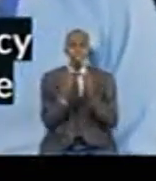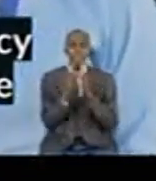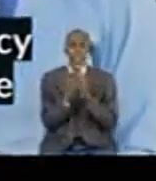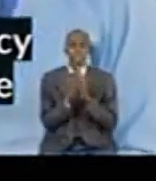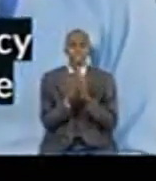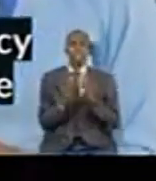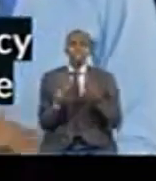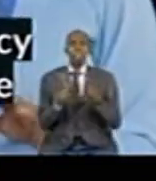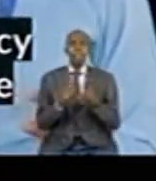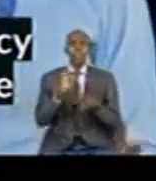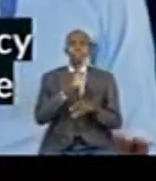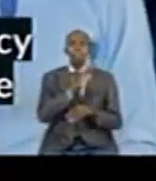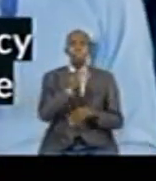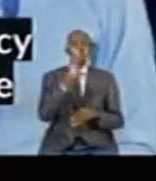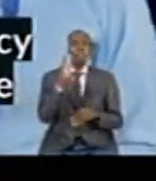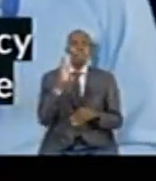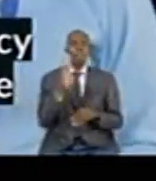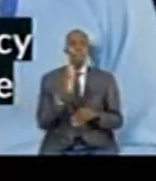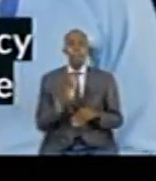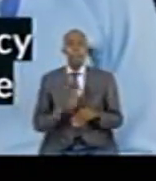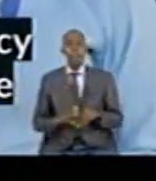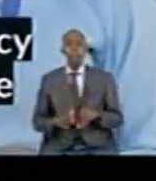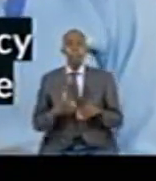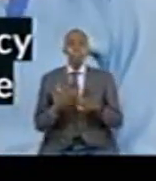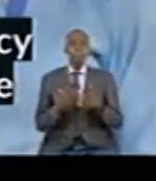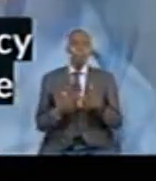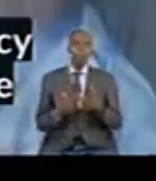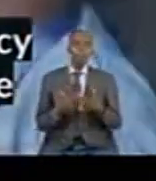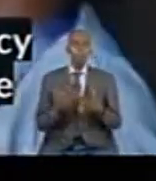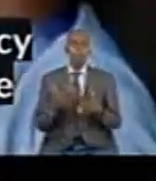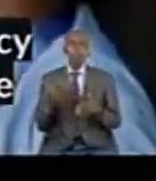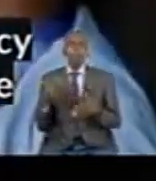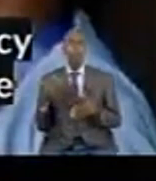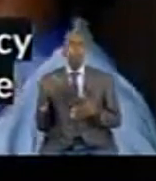pray like Abel